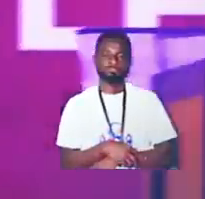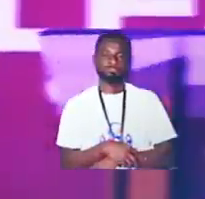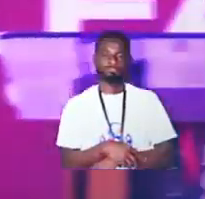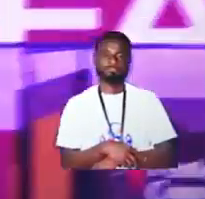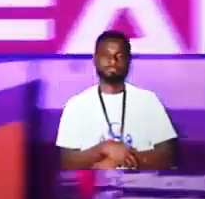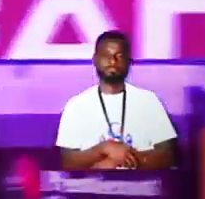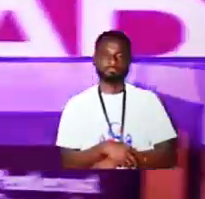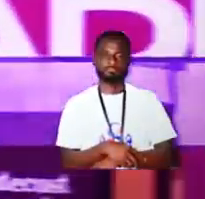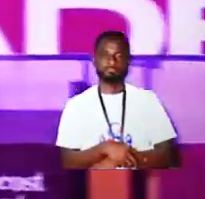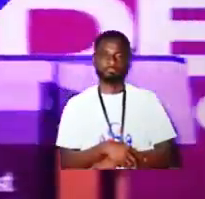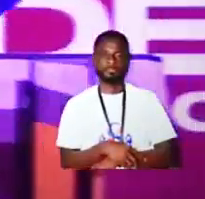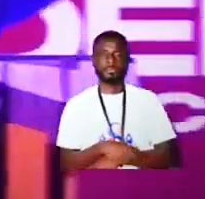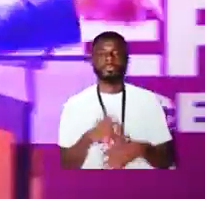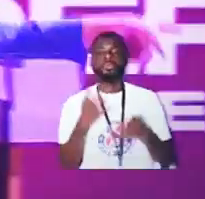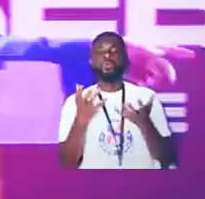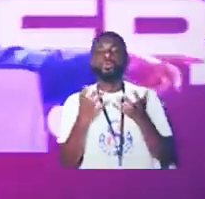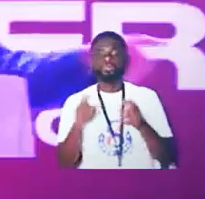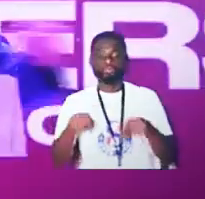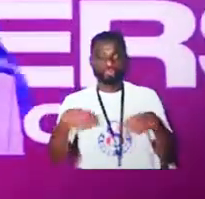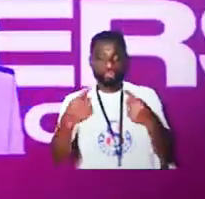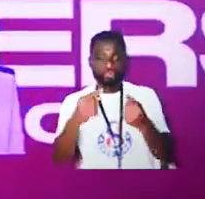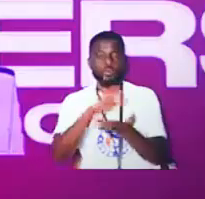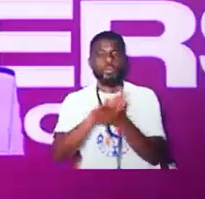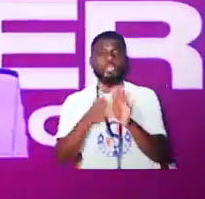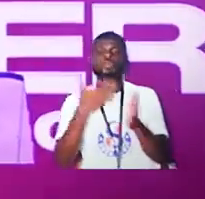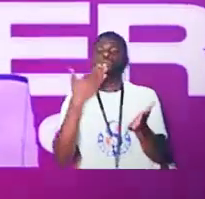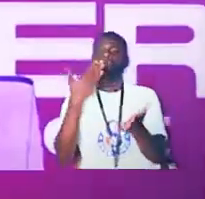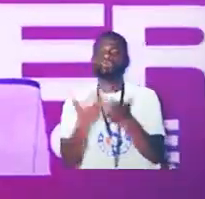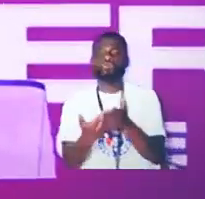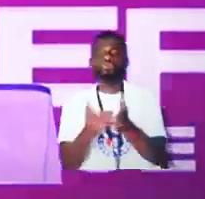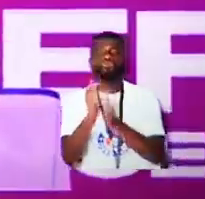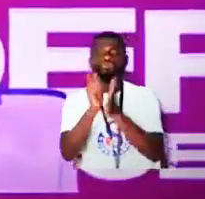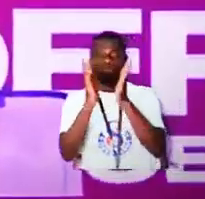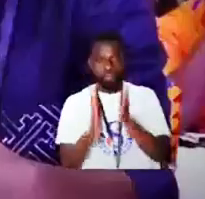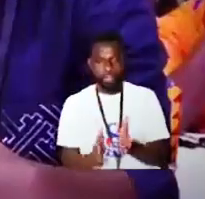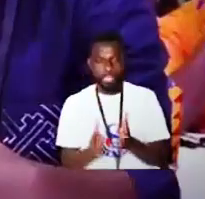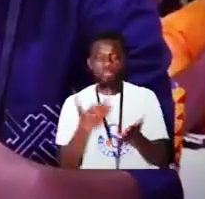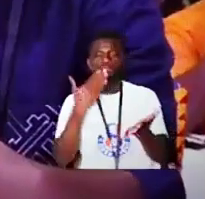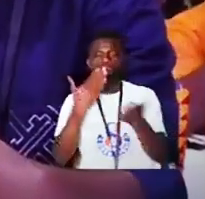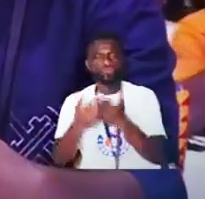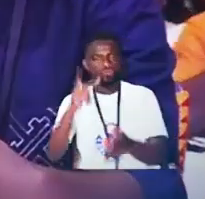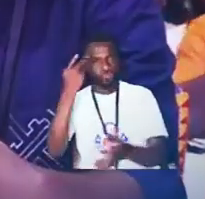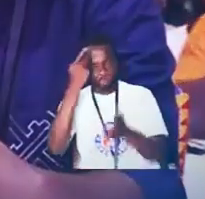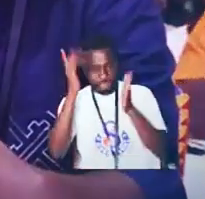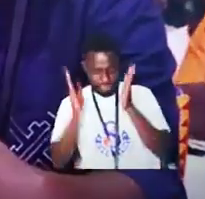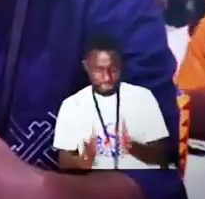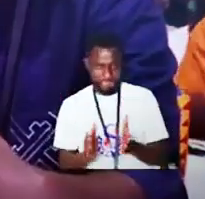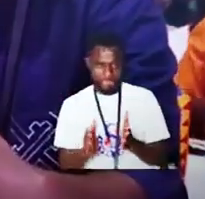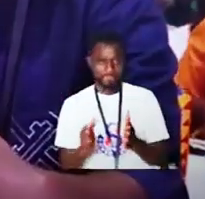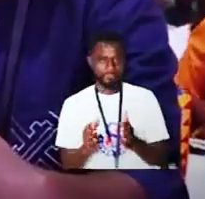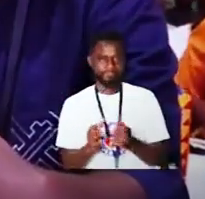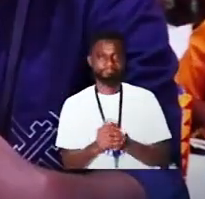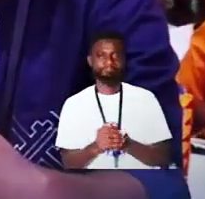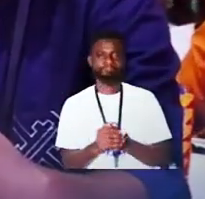We want you to go and be good lawyers and be good politicians. Are we together?